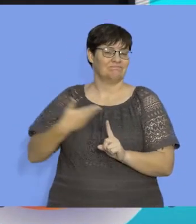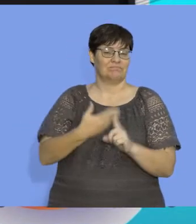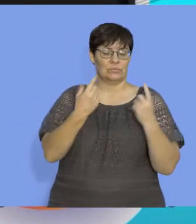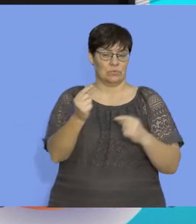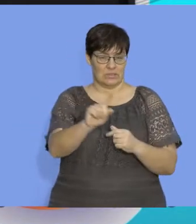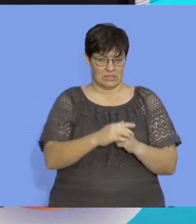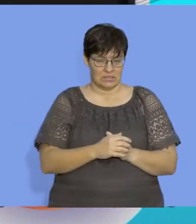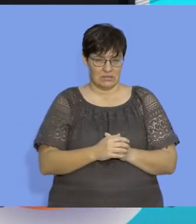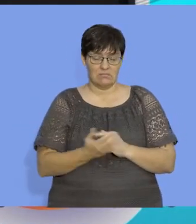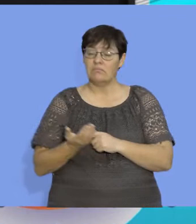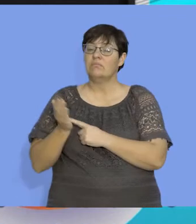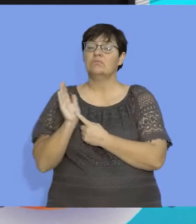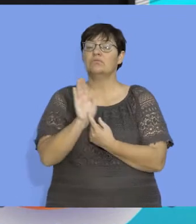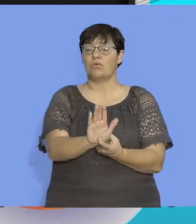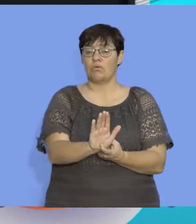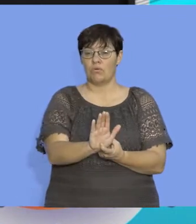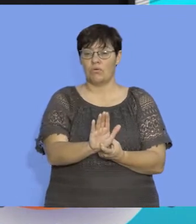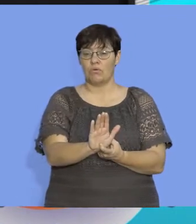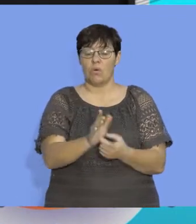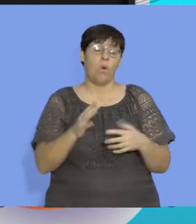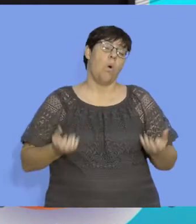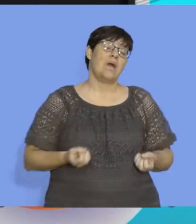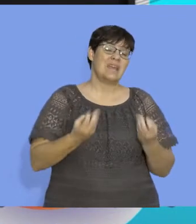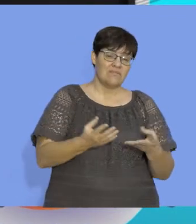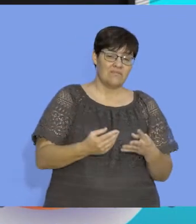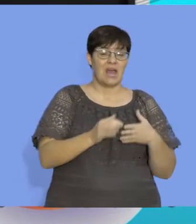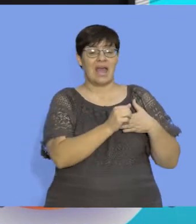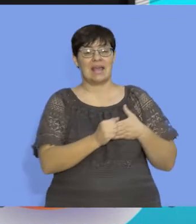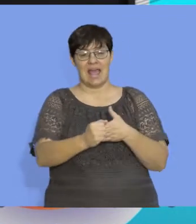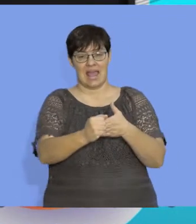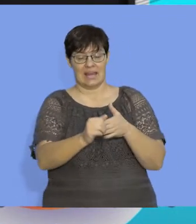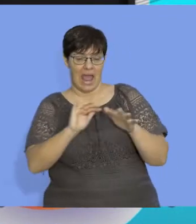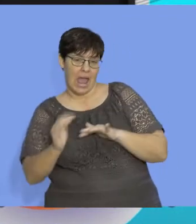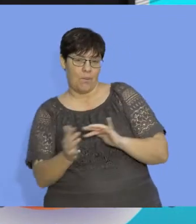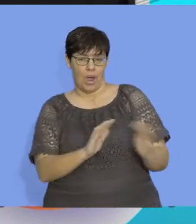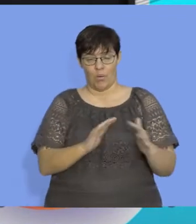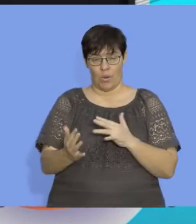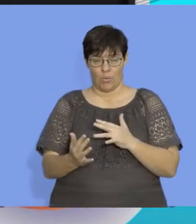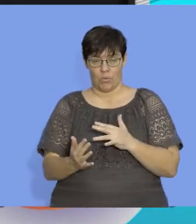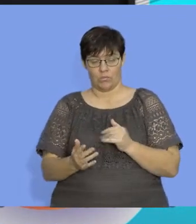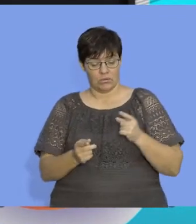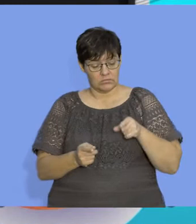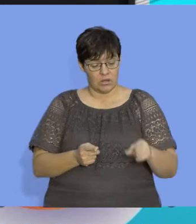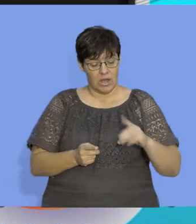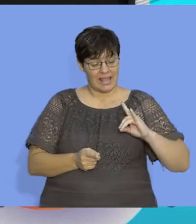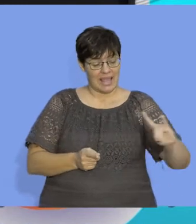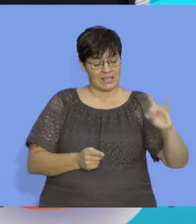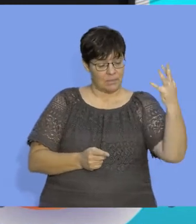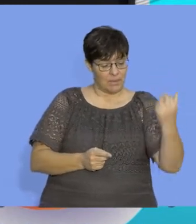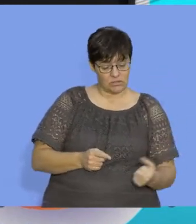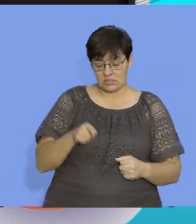the actual guidelines for what we use when we are drawing up a projected income